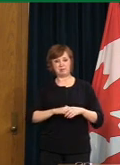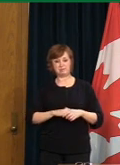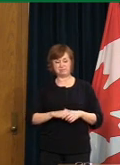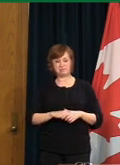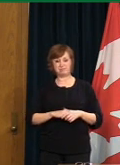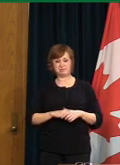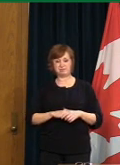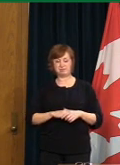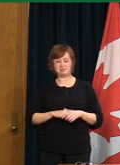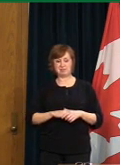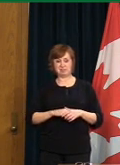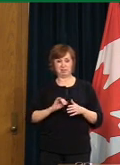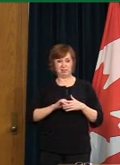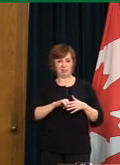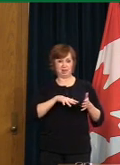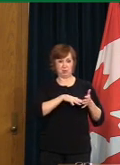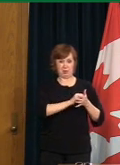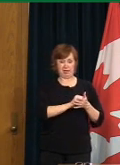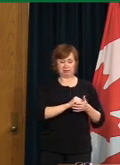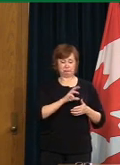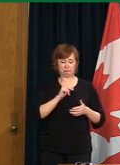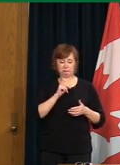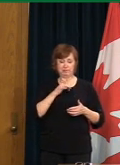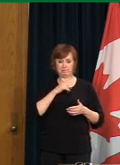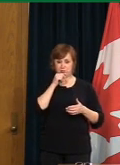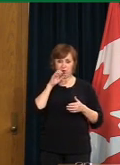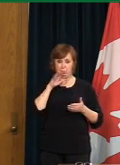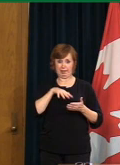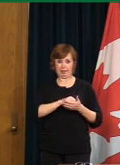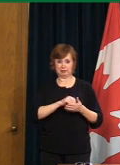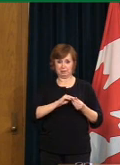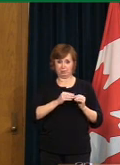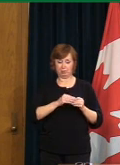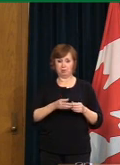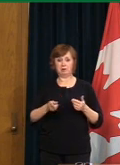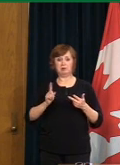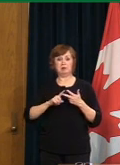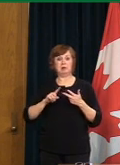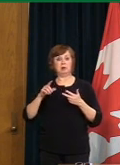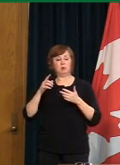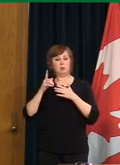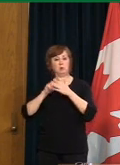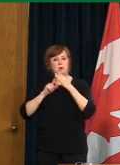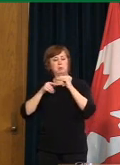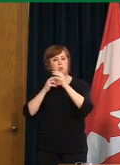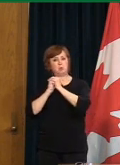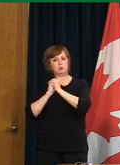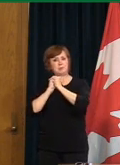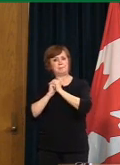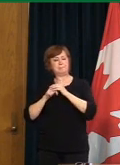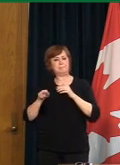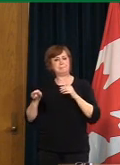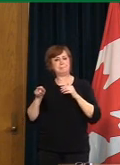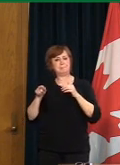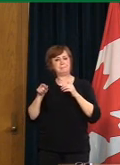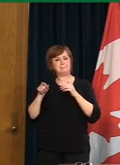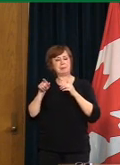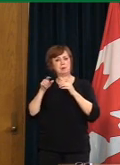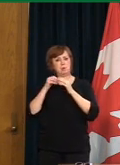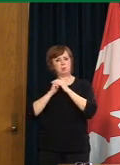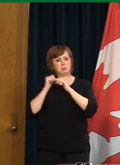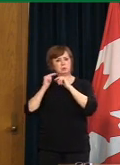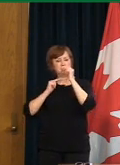of our organizers and leaders in our worship services to say that this is going to present significant challenges for